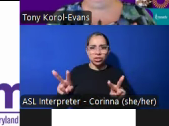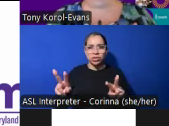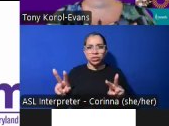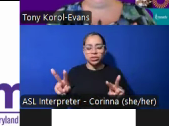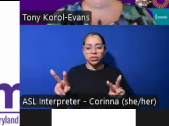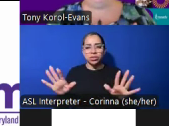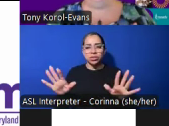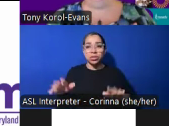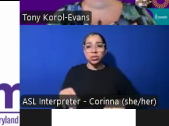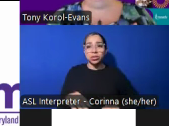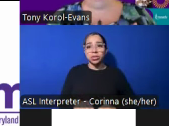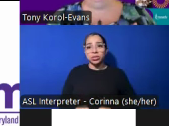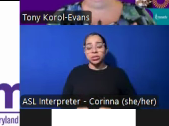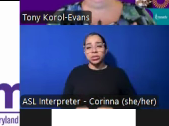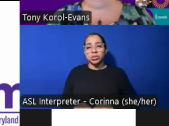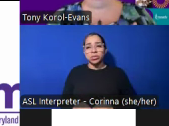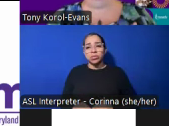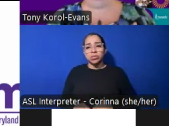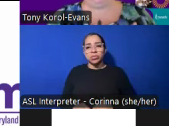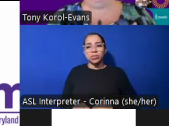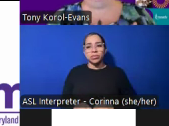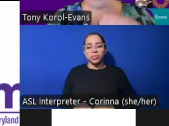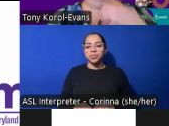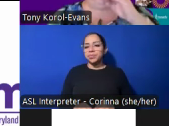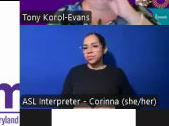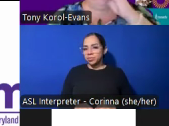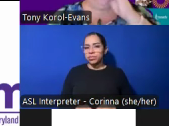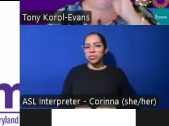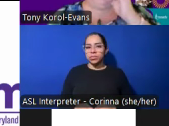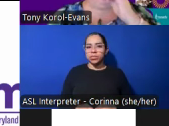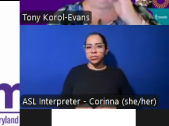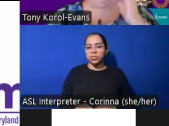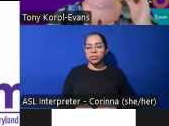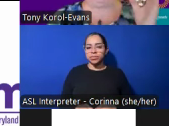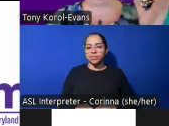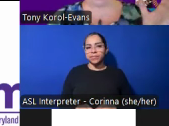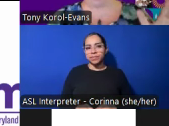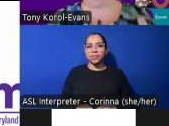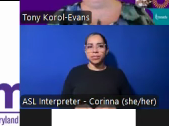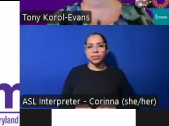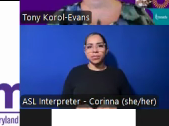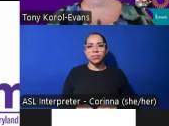when you look at that and you look at, why don't, the